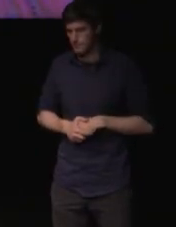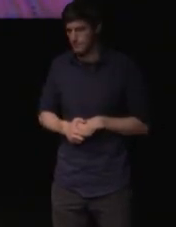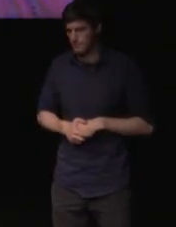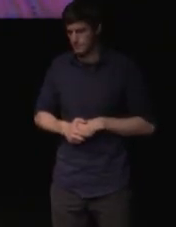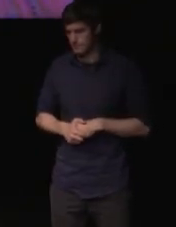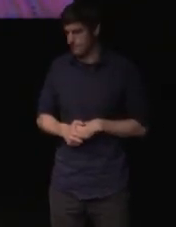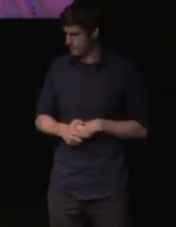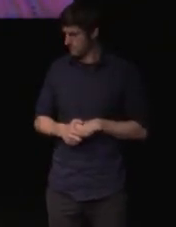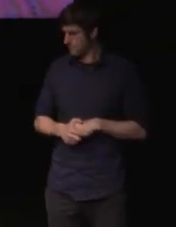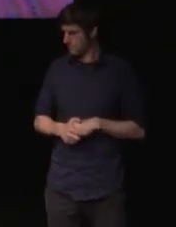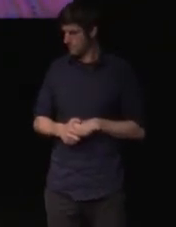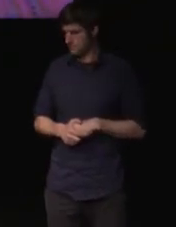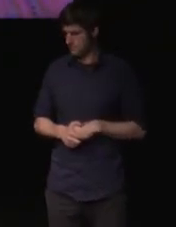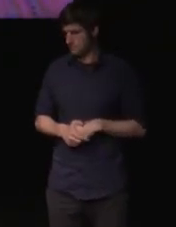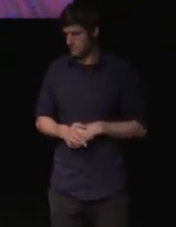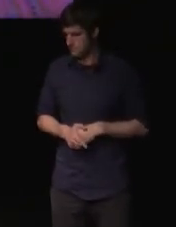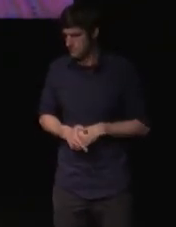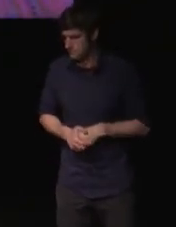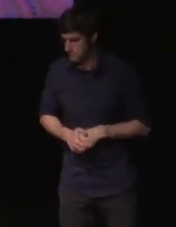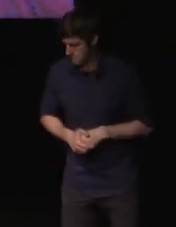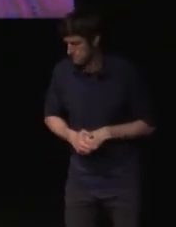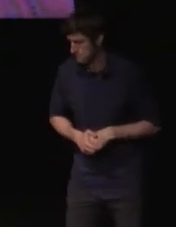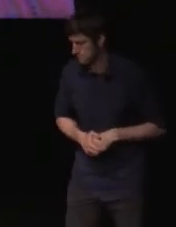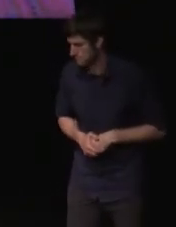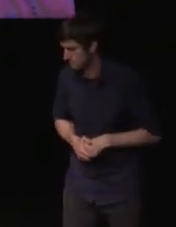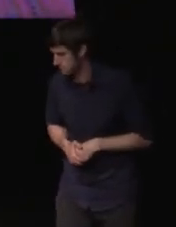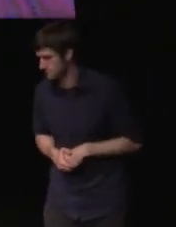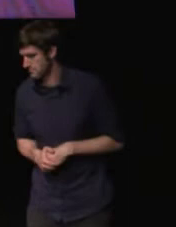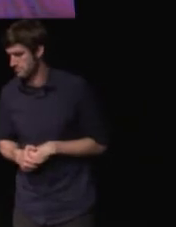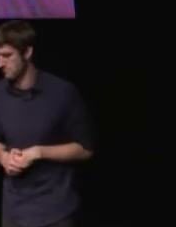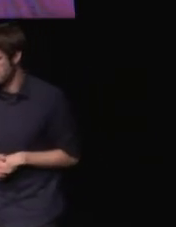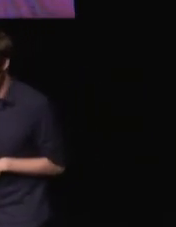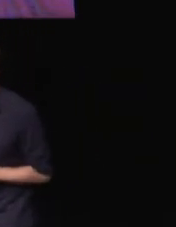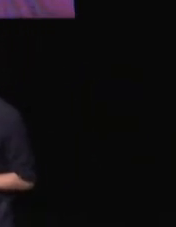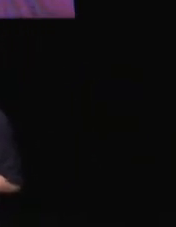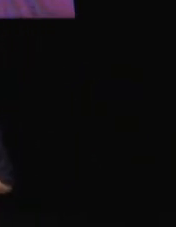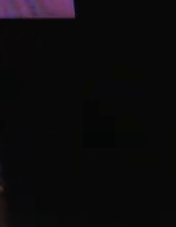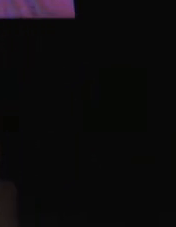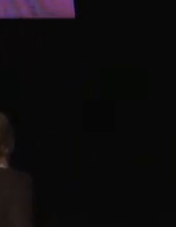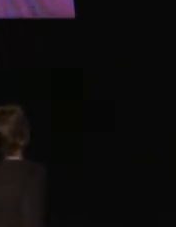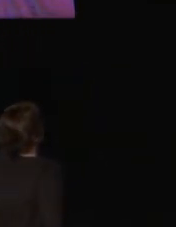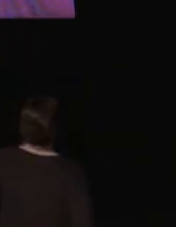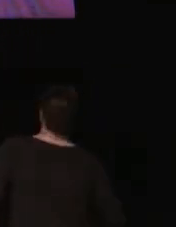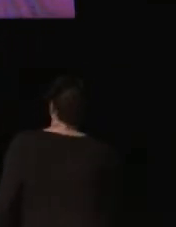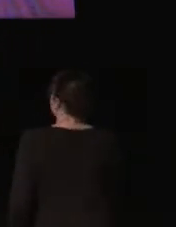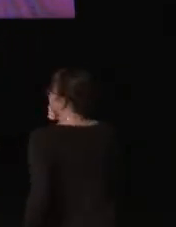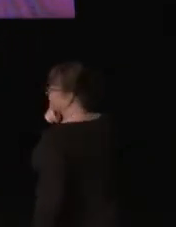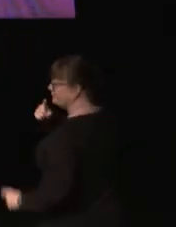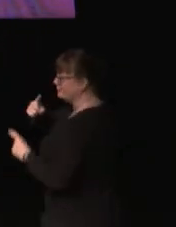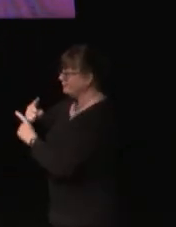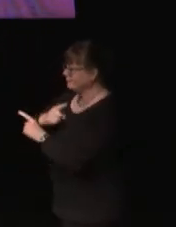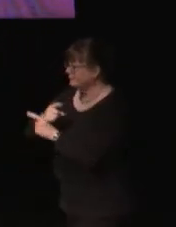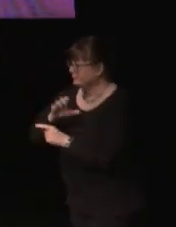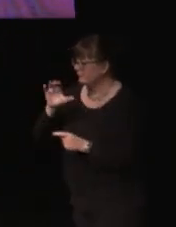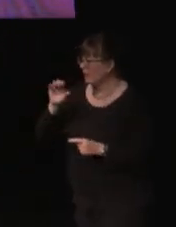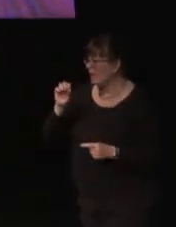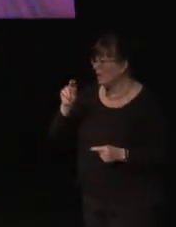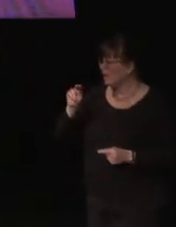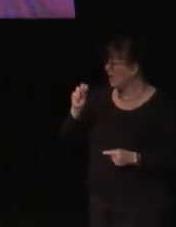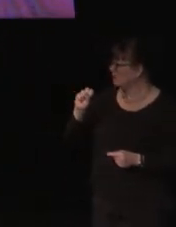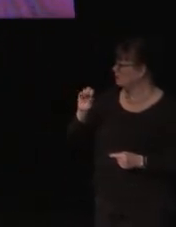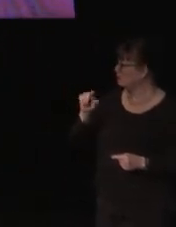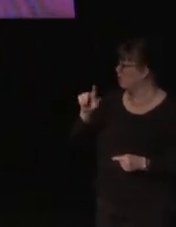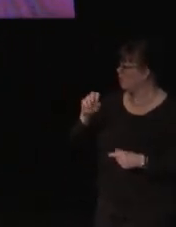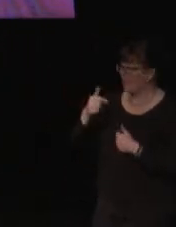All right, so on top of just your regular console gaming, I do a lot of different work in places that any kind